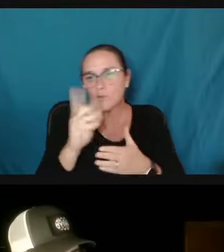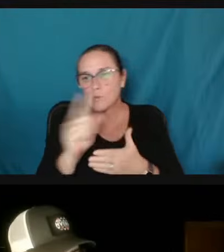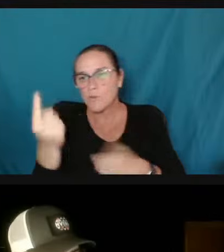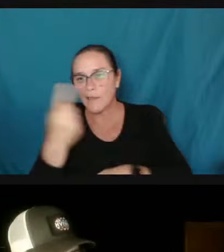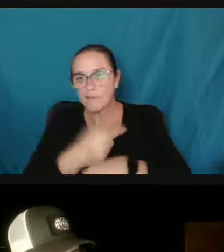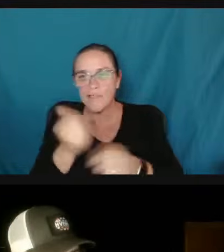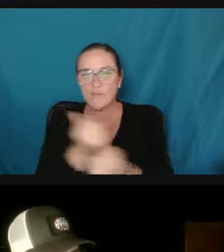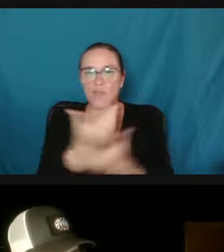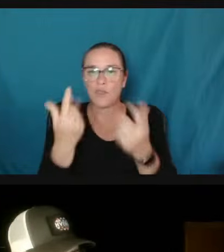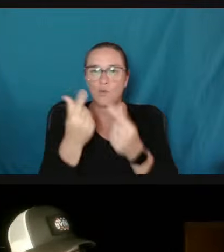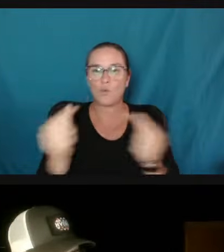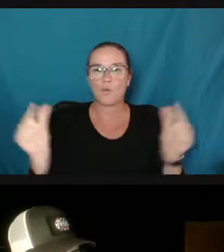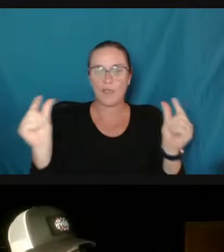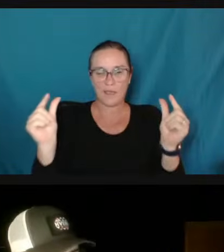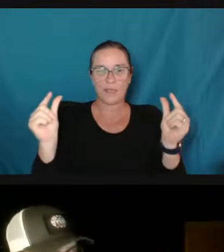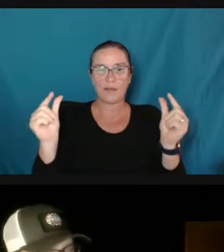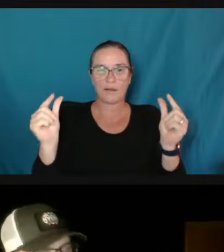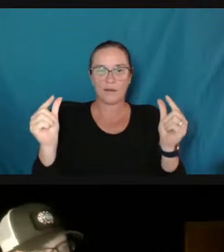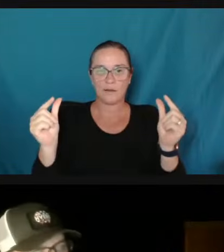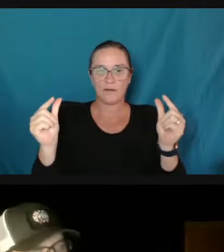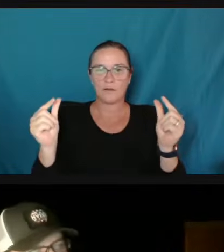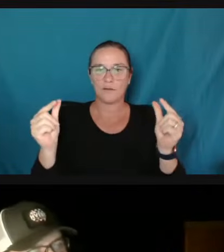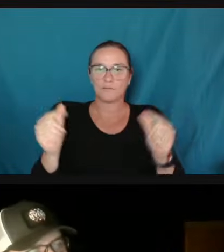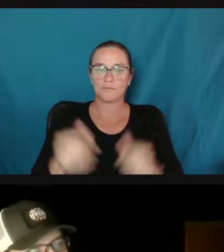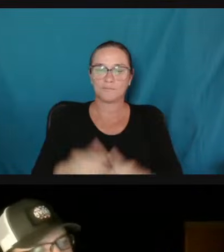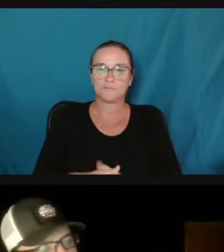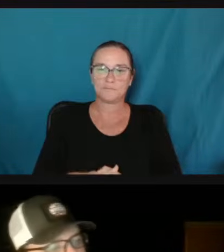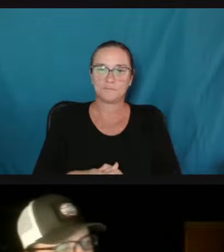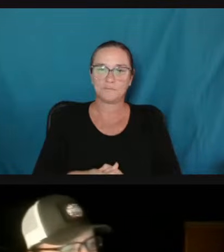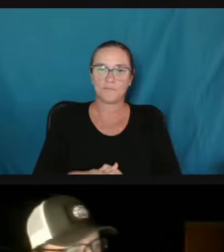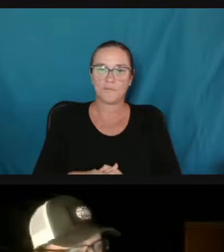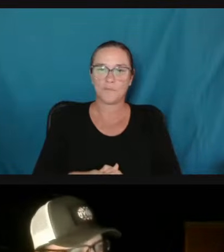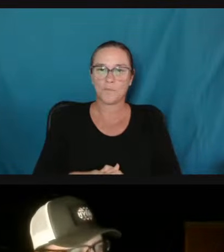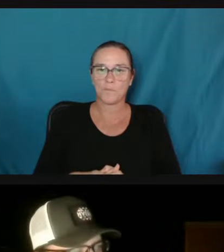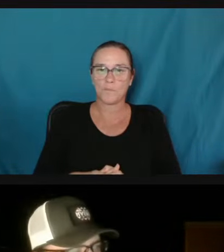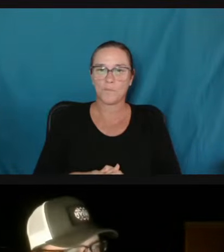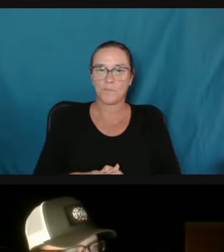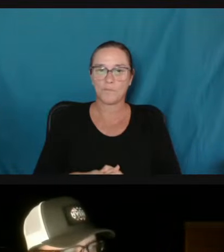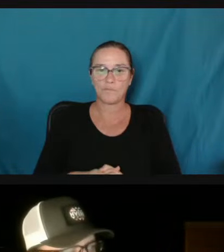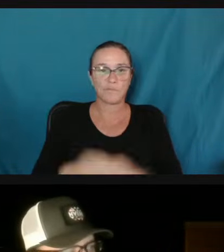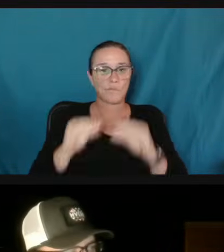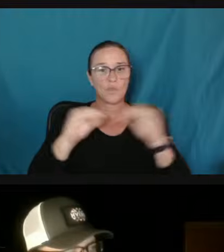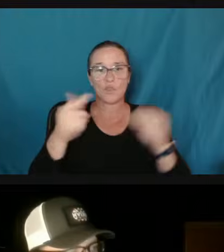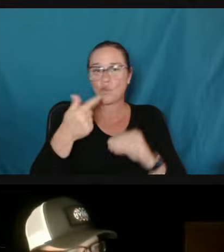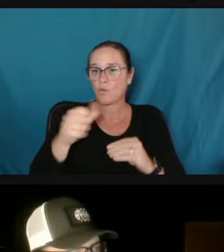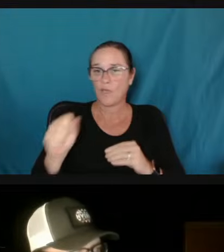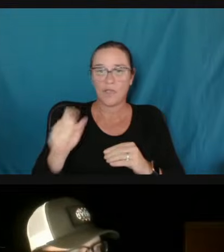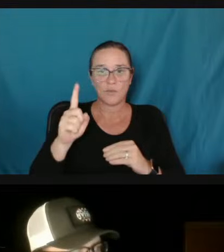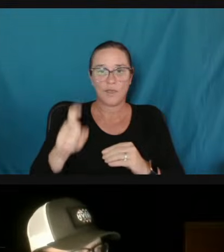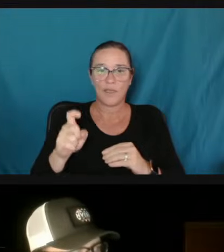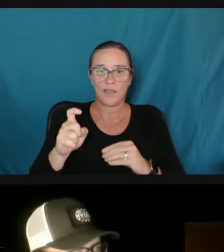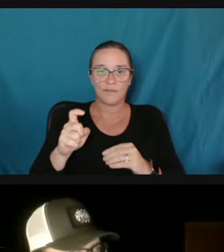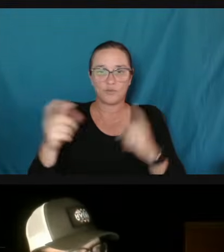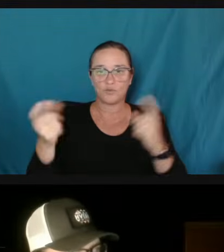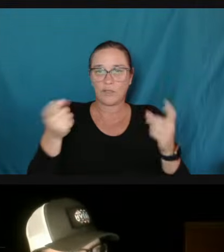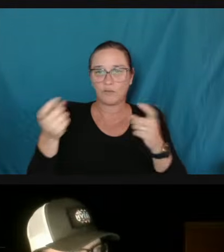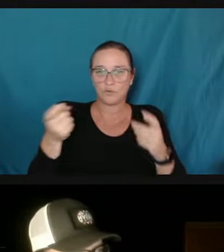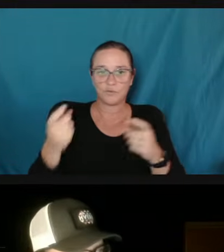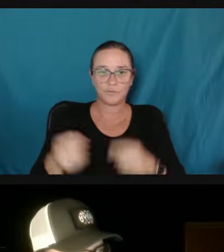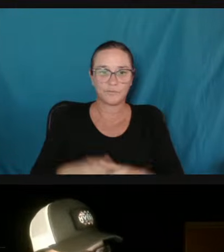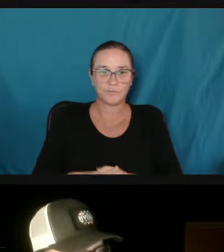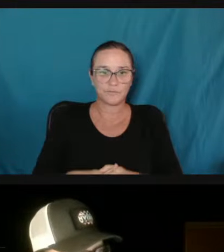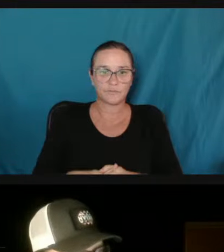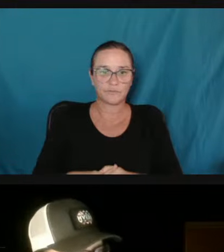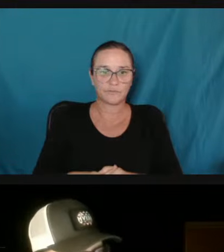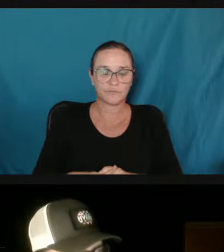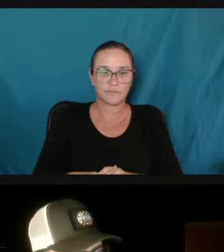green for the recent past. So no gas to worry about in the parks, more the rain is the issue